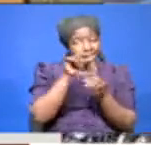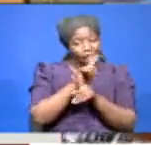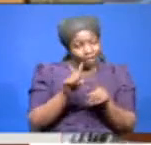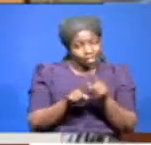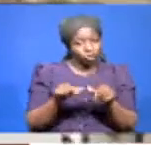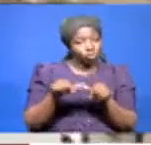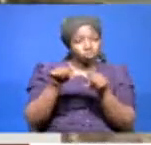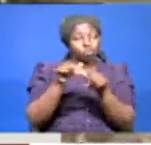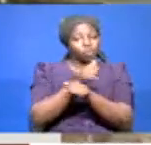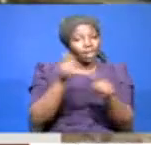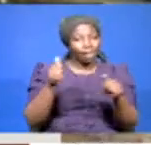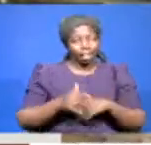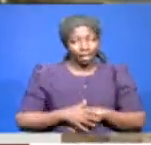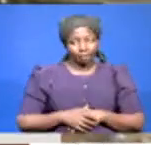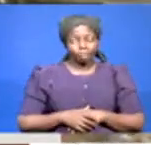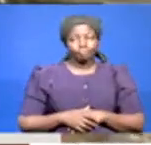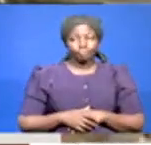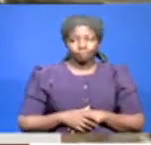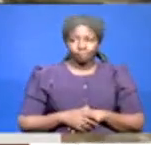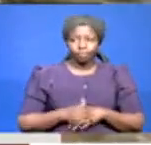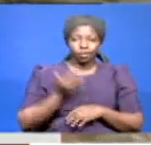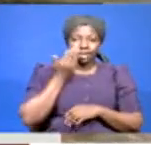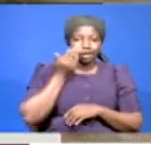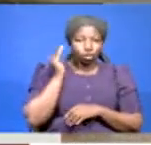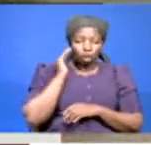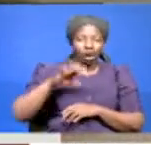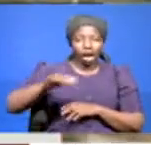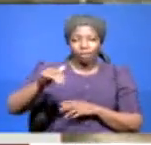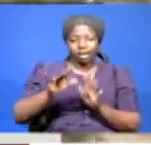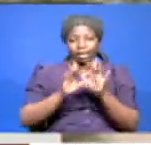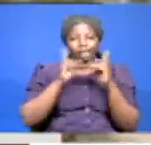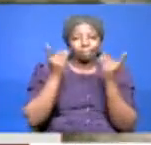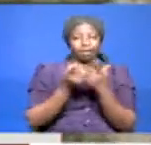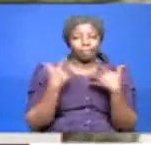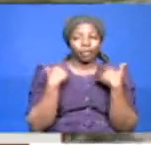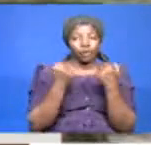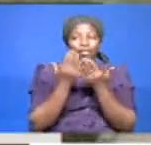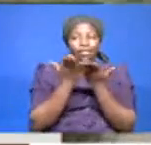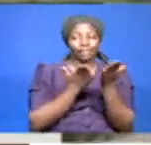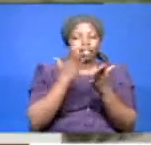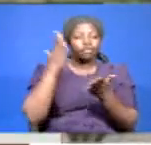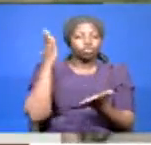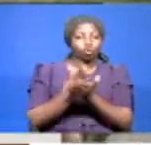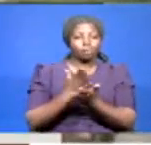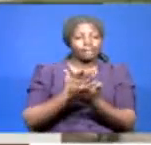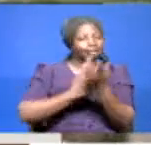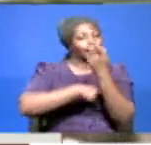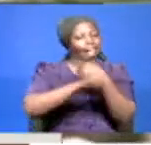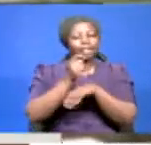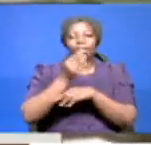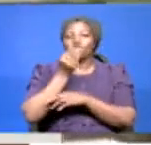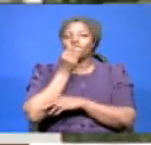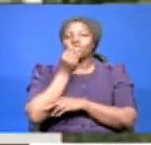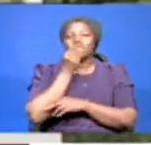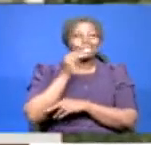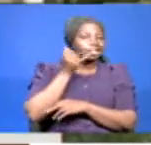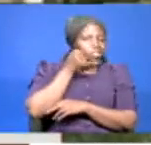iweze kwenda sawa sawa. In Isiolo, the County Department of Health Services has banned the hawking of food in Isiolo Town and its